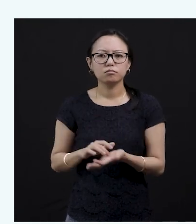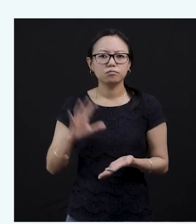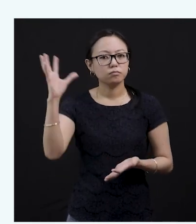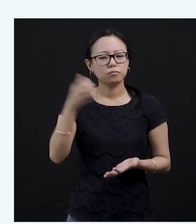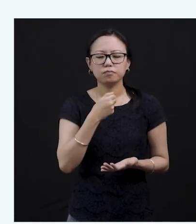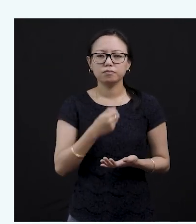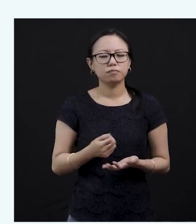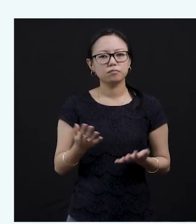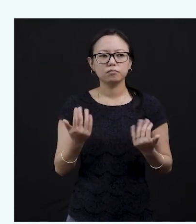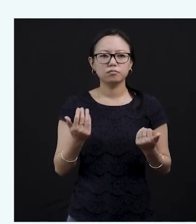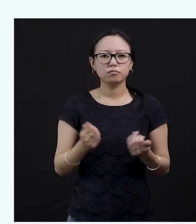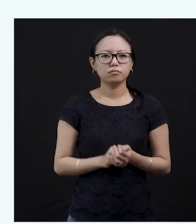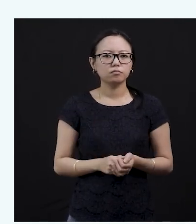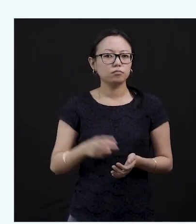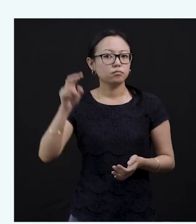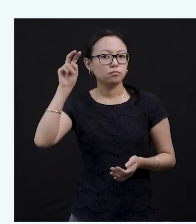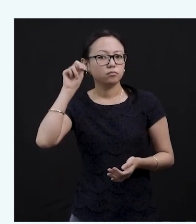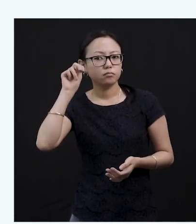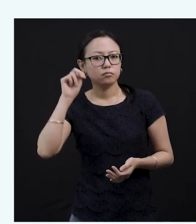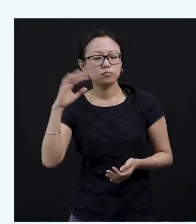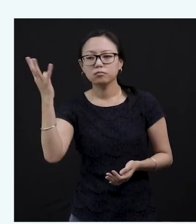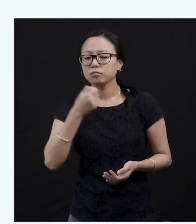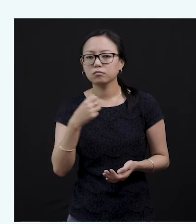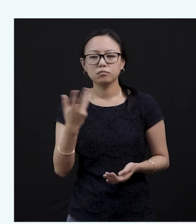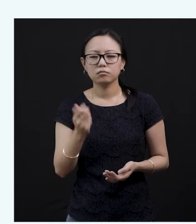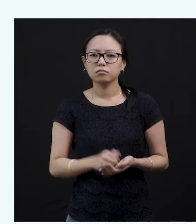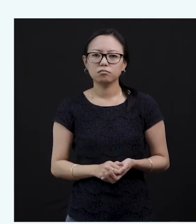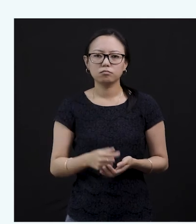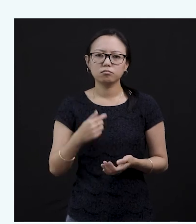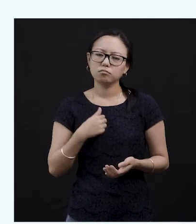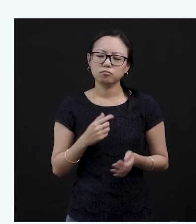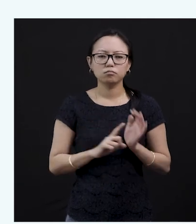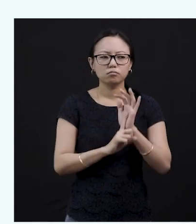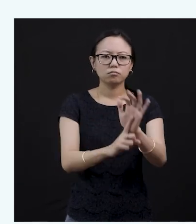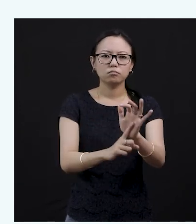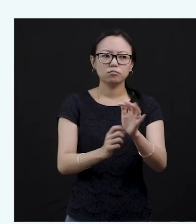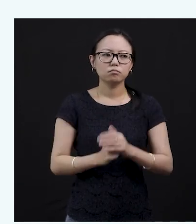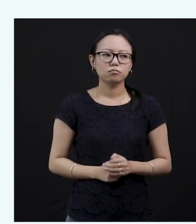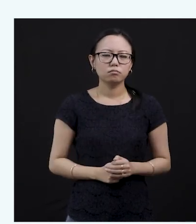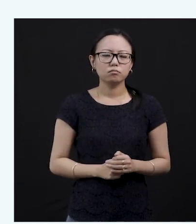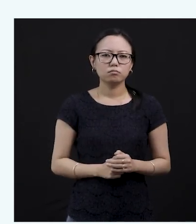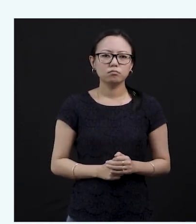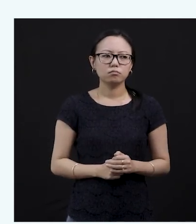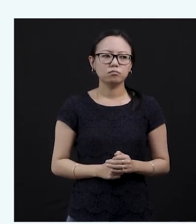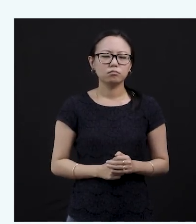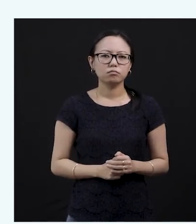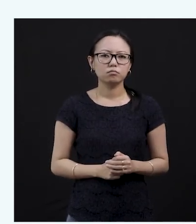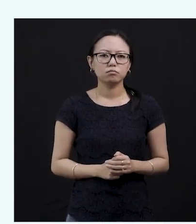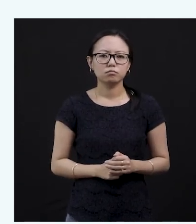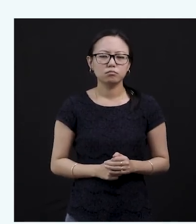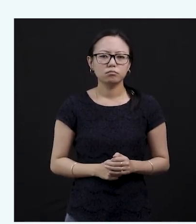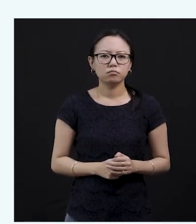So in the latitude, we have 92 to 94 degree north, and towards the longitude, we